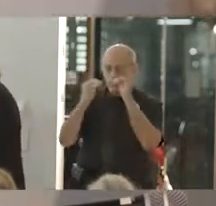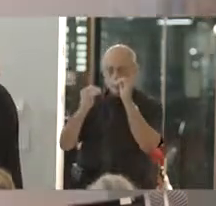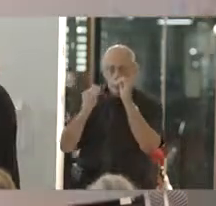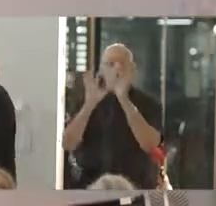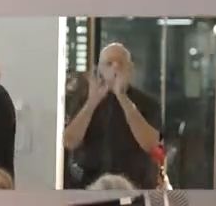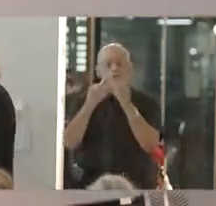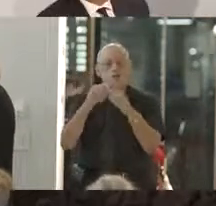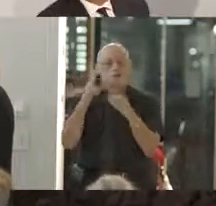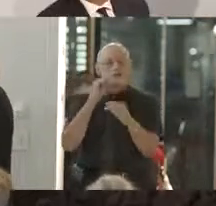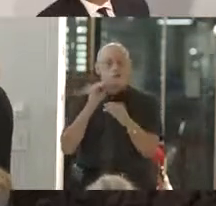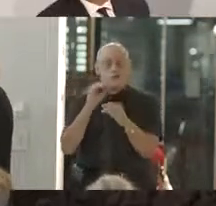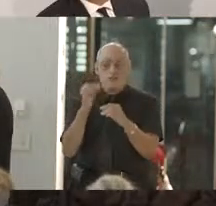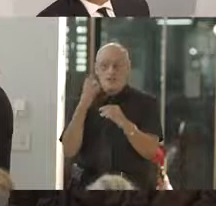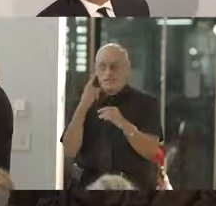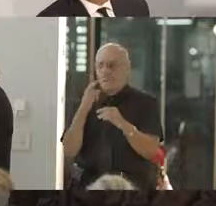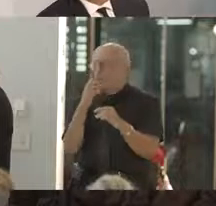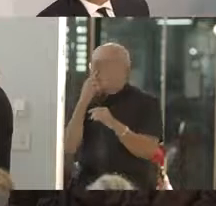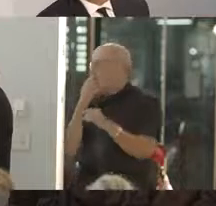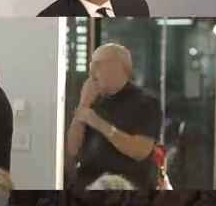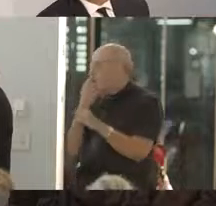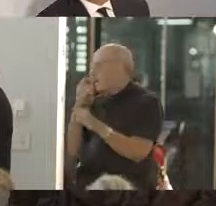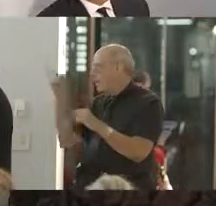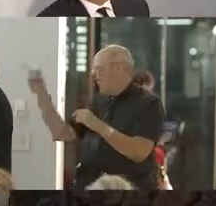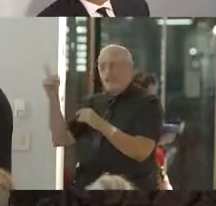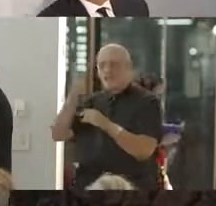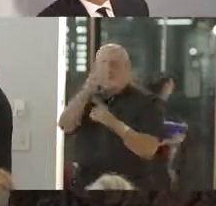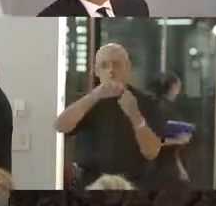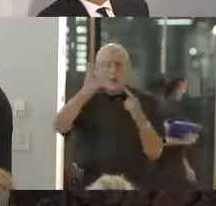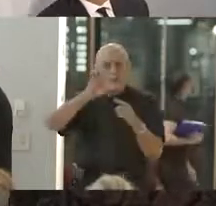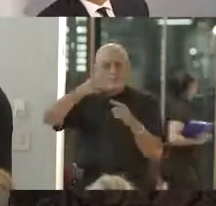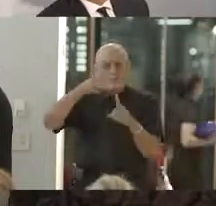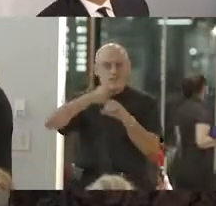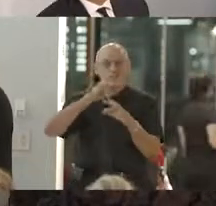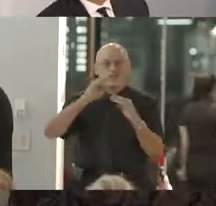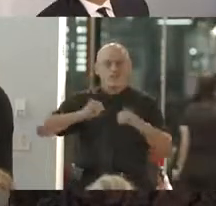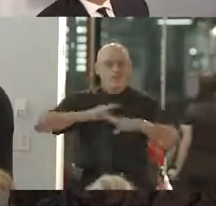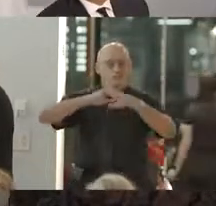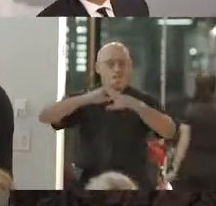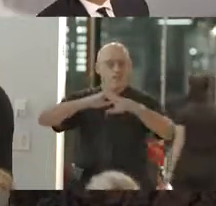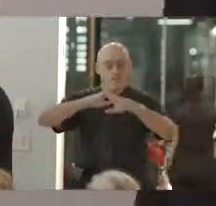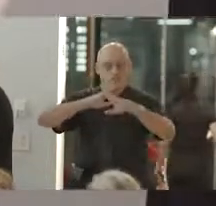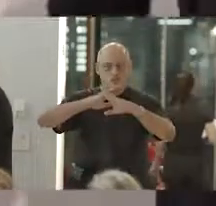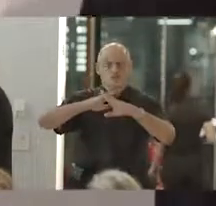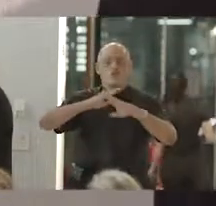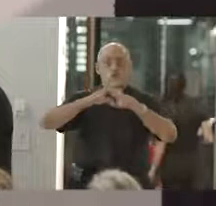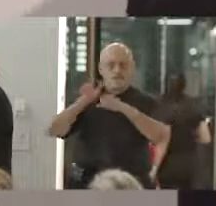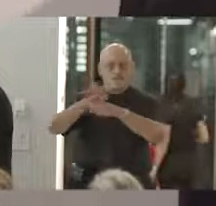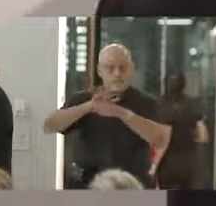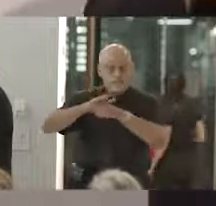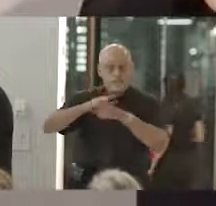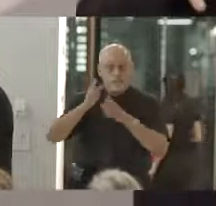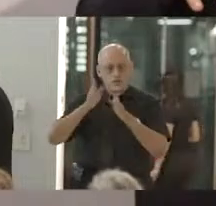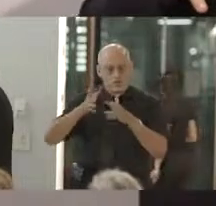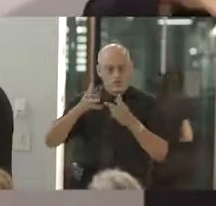terms of the experience, though, so the 16 feet is the flood protection elevation. That's to protect the neighborhood. Whenever